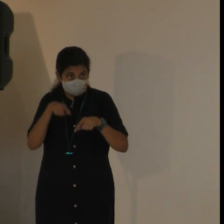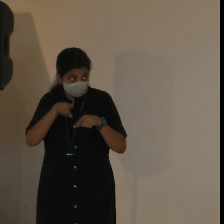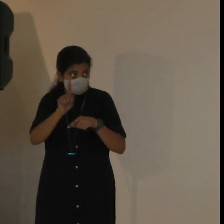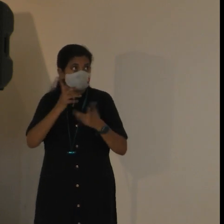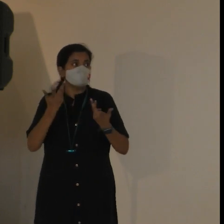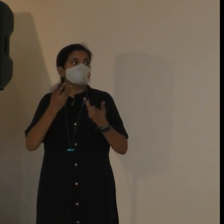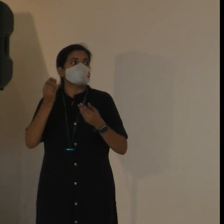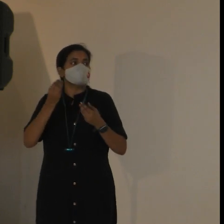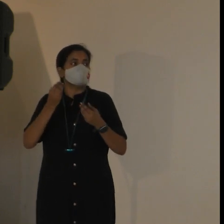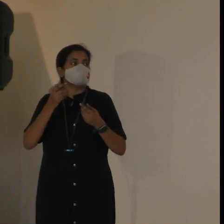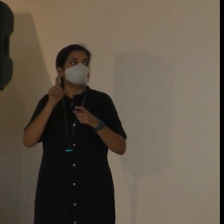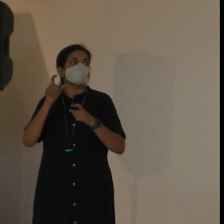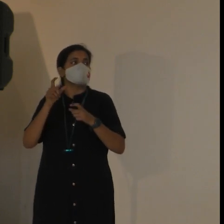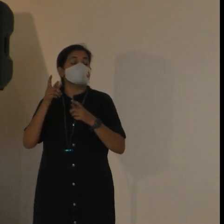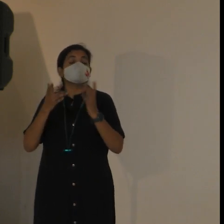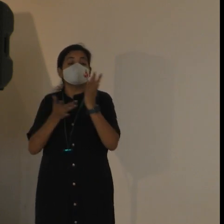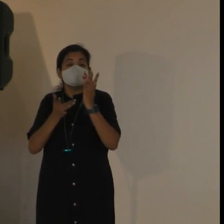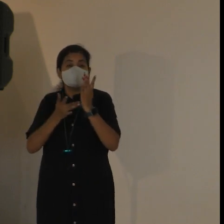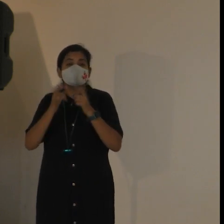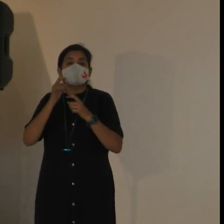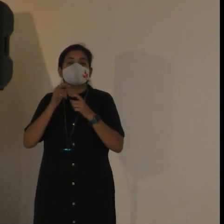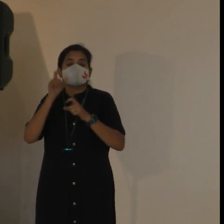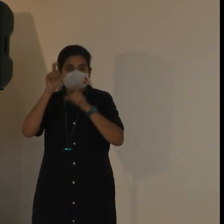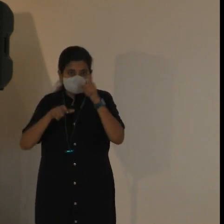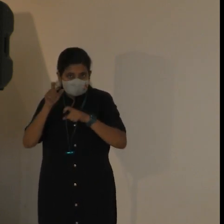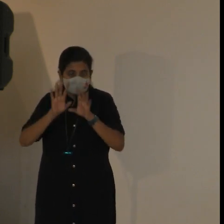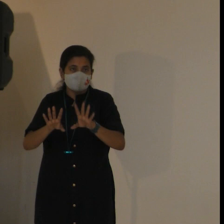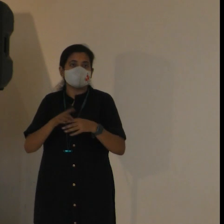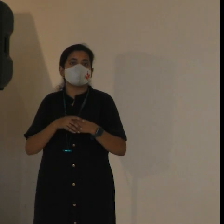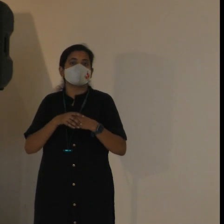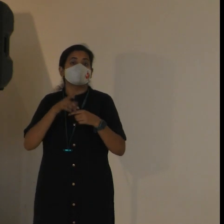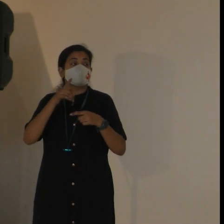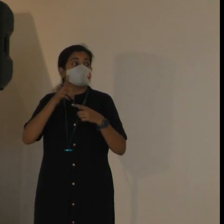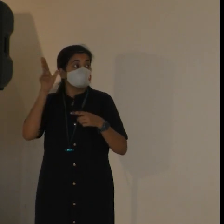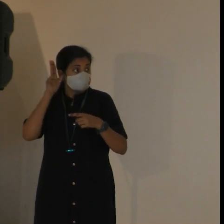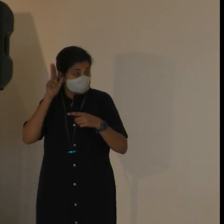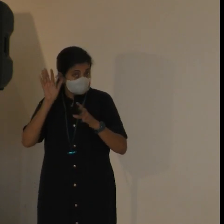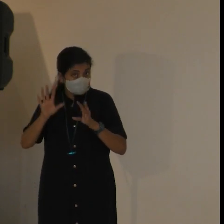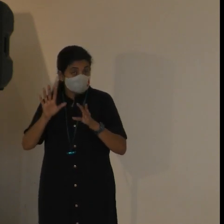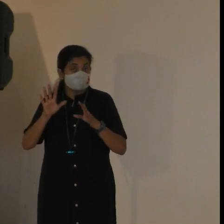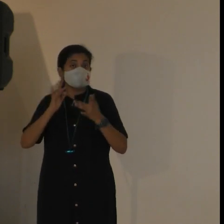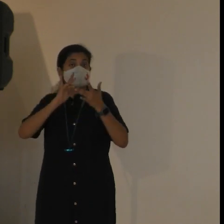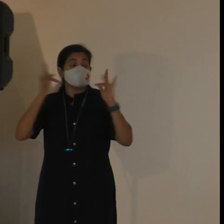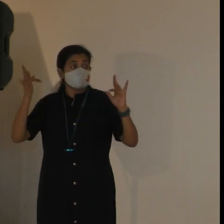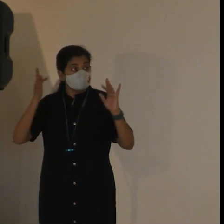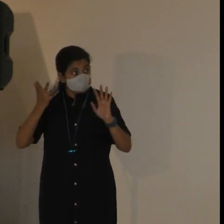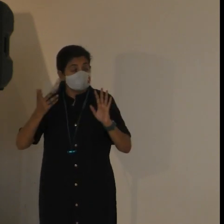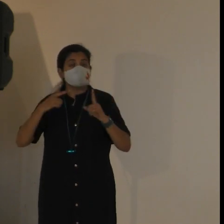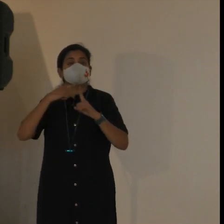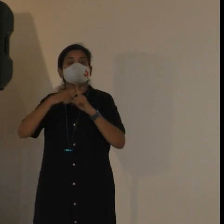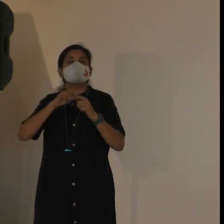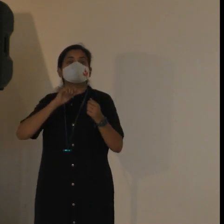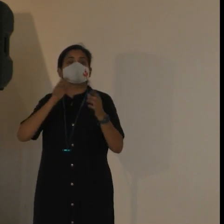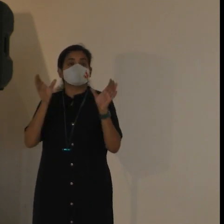now aiming for multiple aspects of digital audiences as well, because the audience that is listening to us digitally also grew and